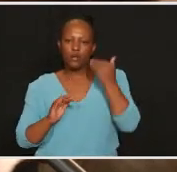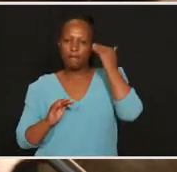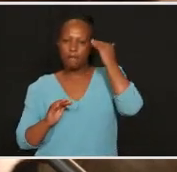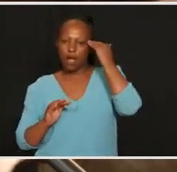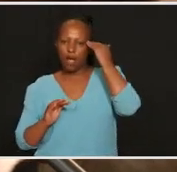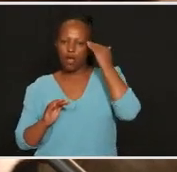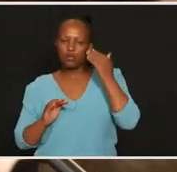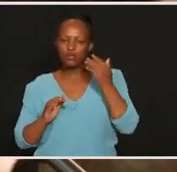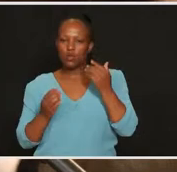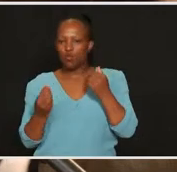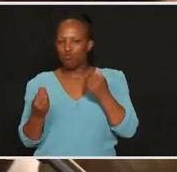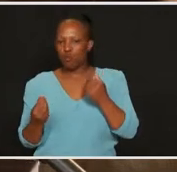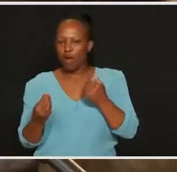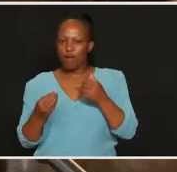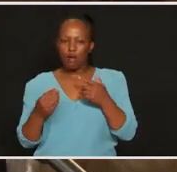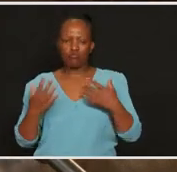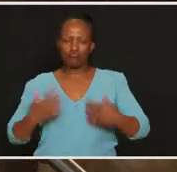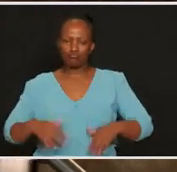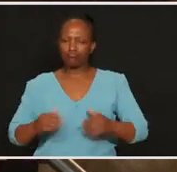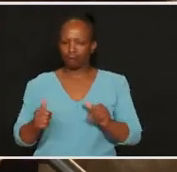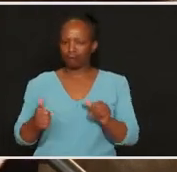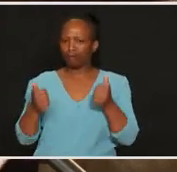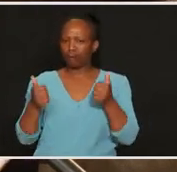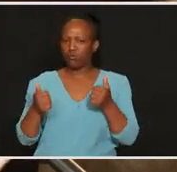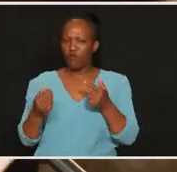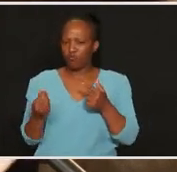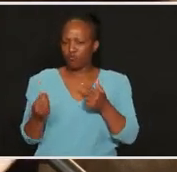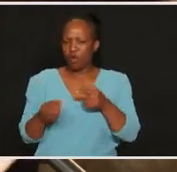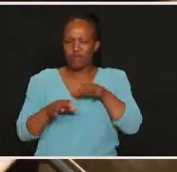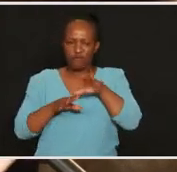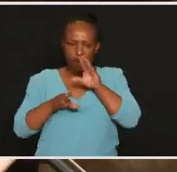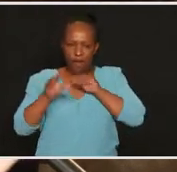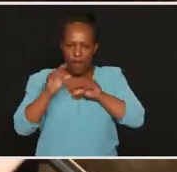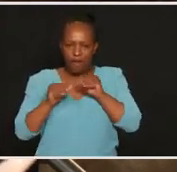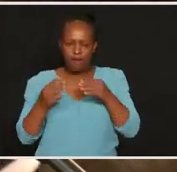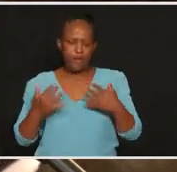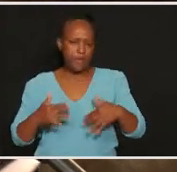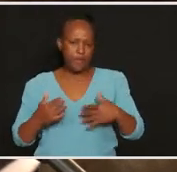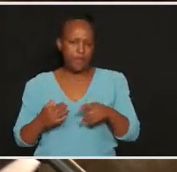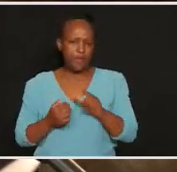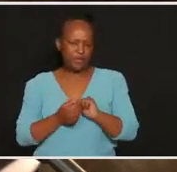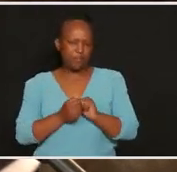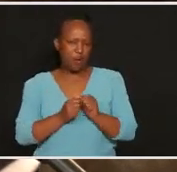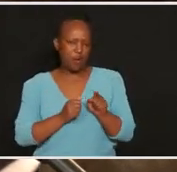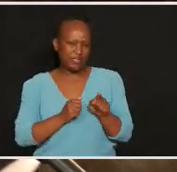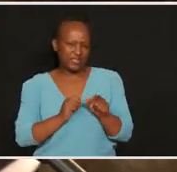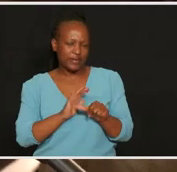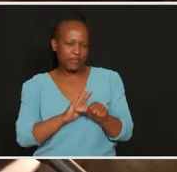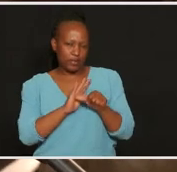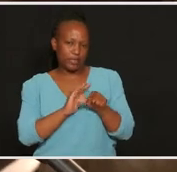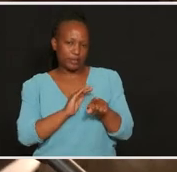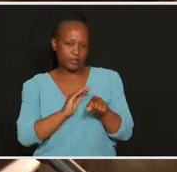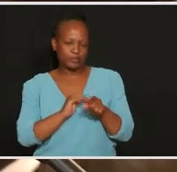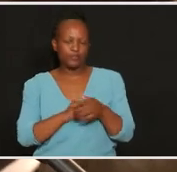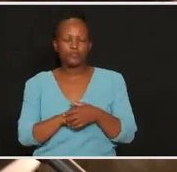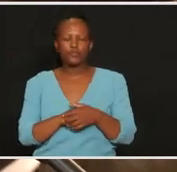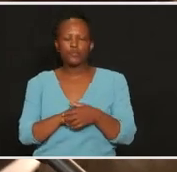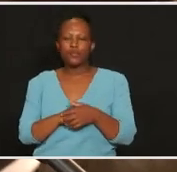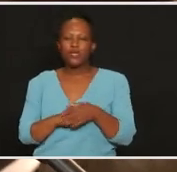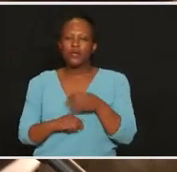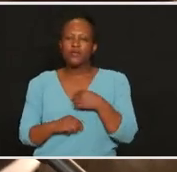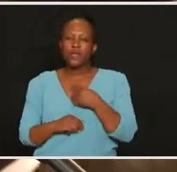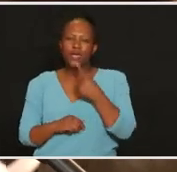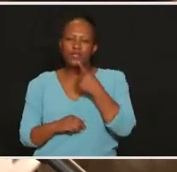in terms of learning and you would say I would say the sports